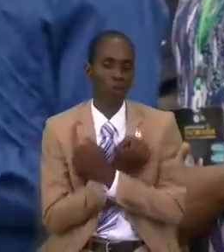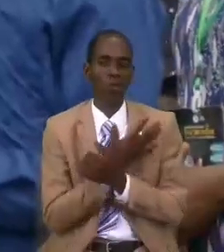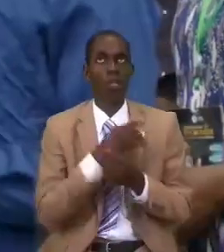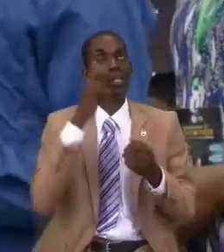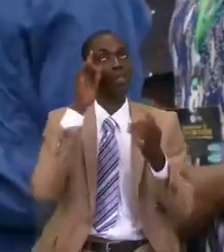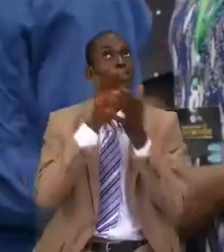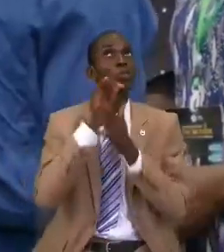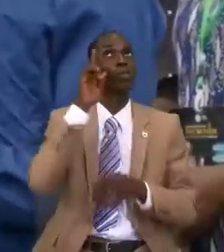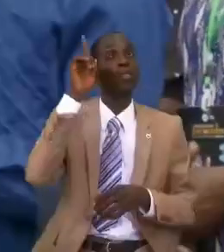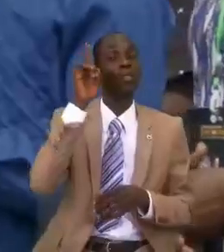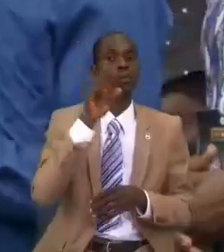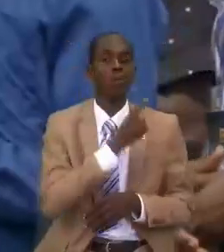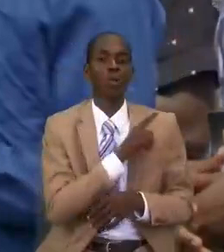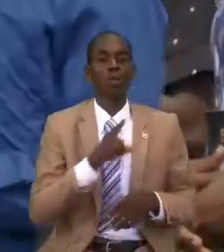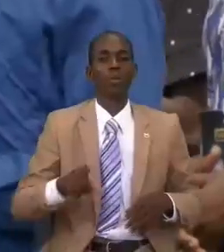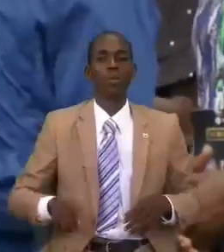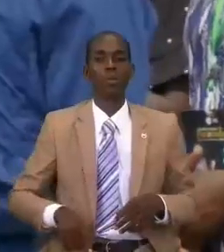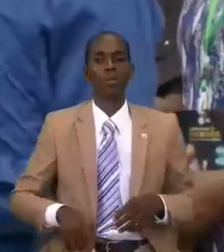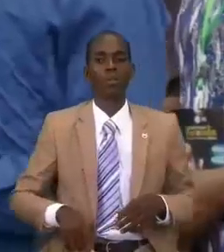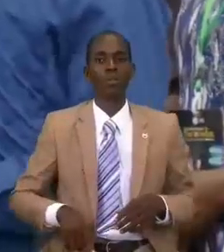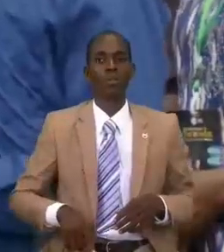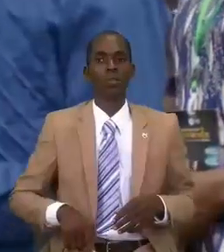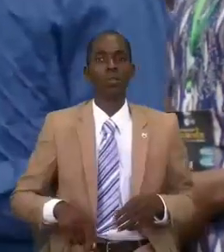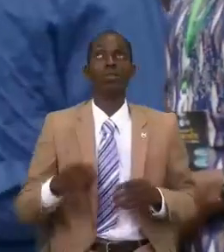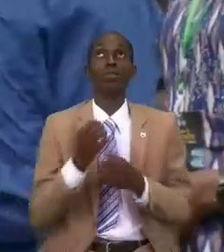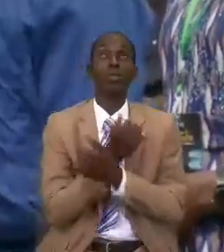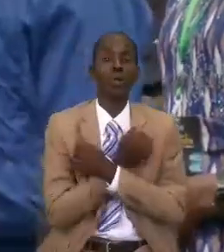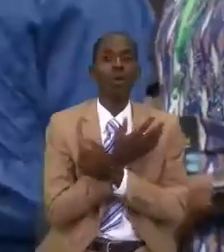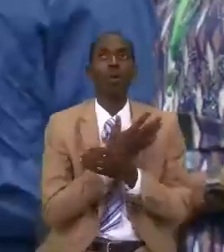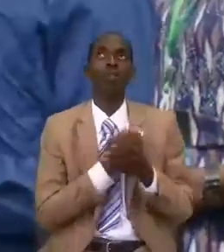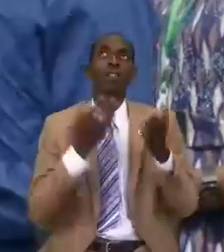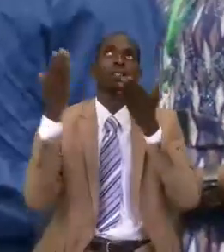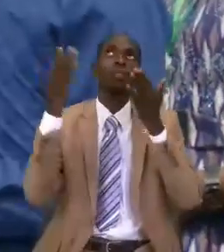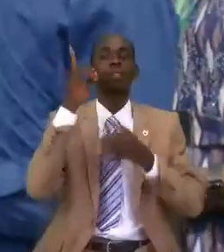him. Love and obey him.